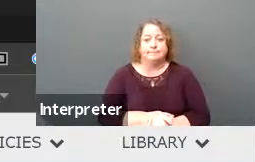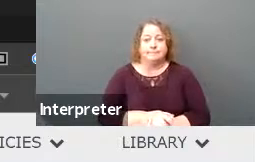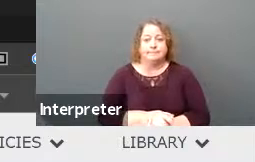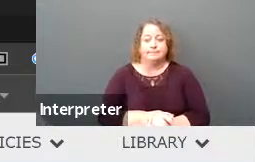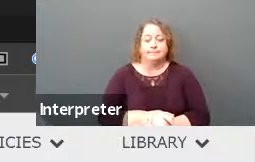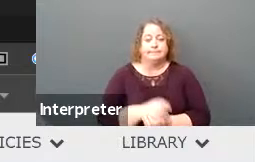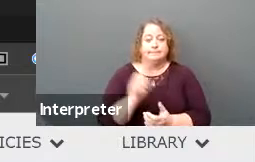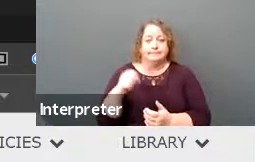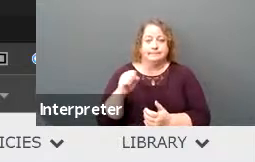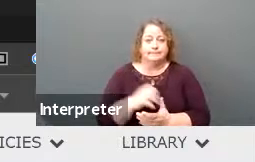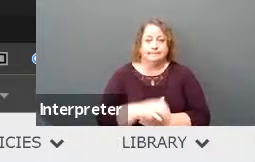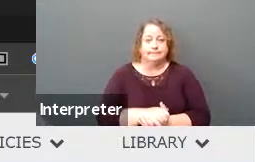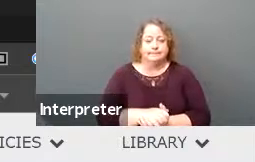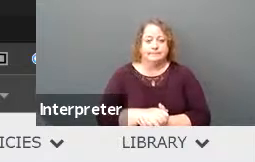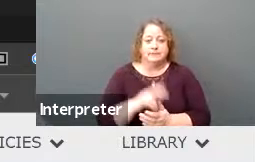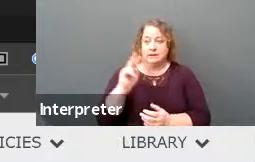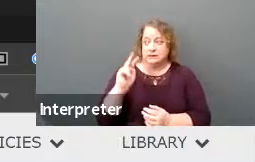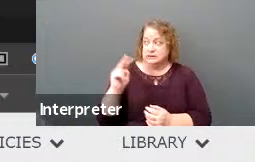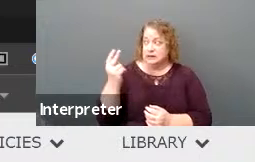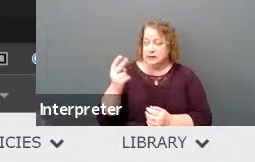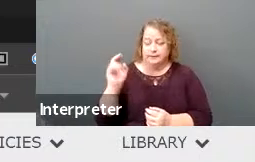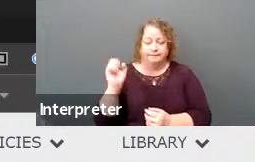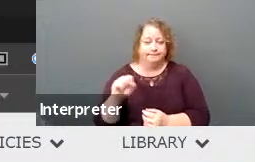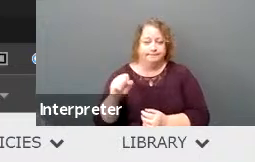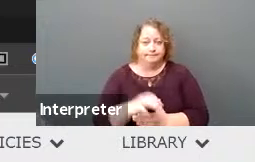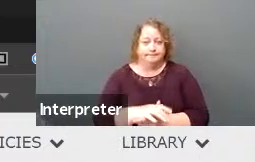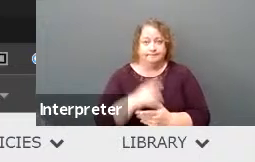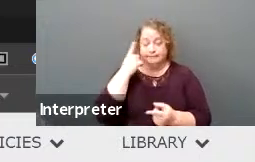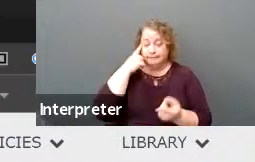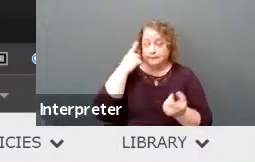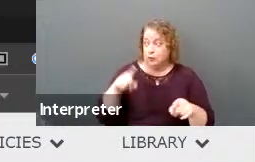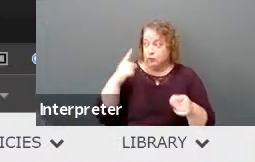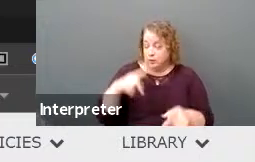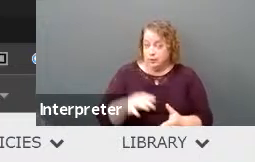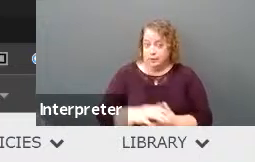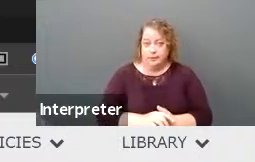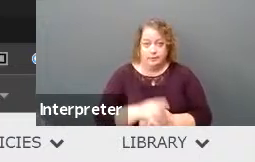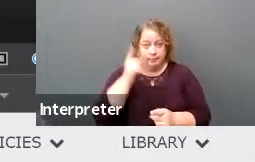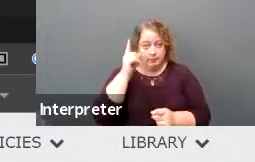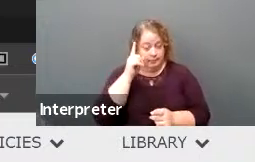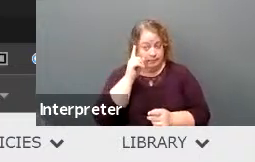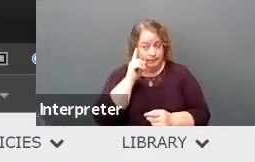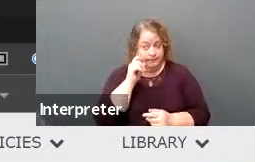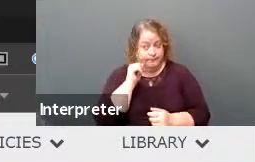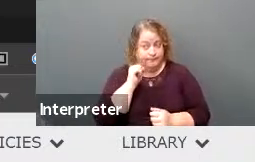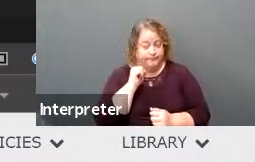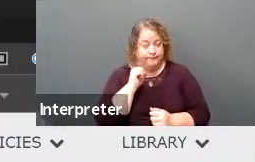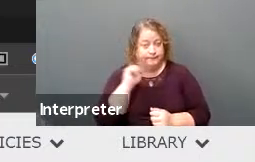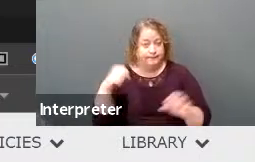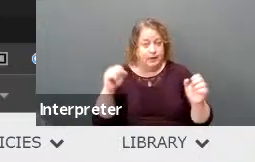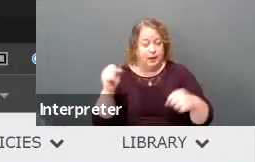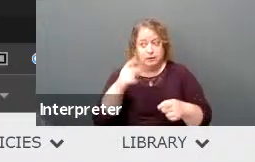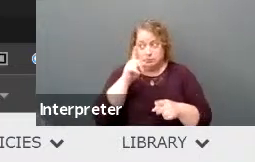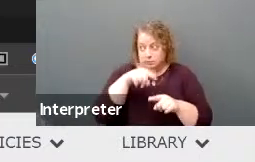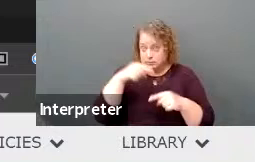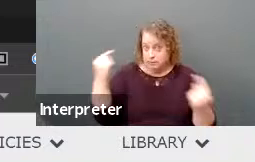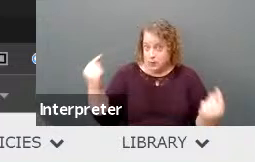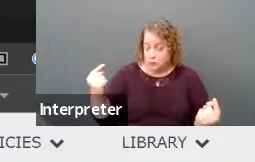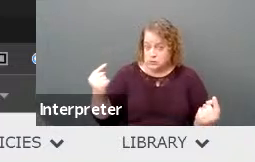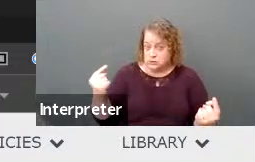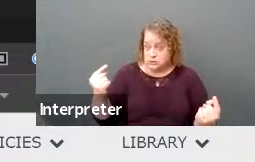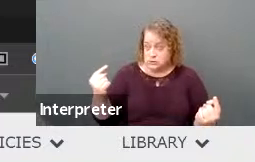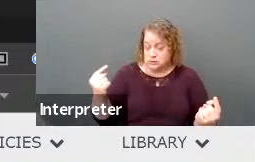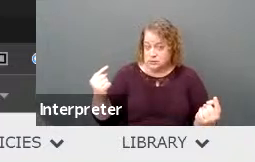Yes? Yes. And a second? All in favor? Aye. All